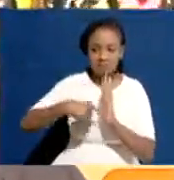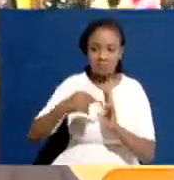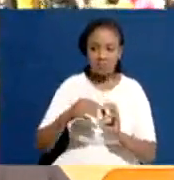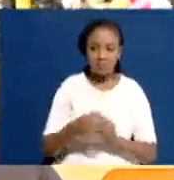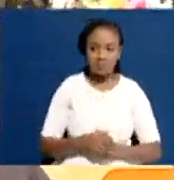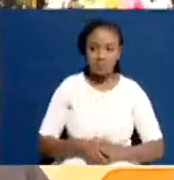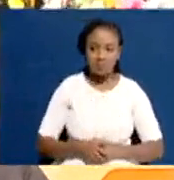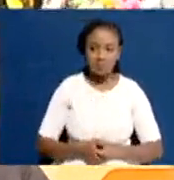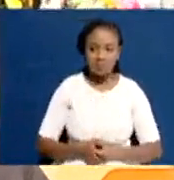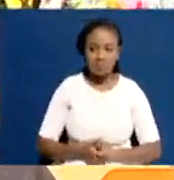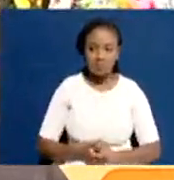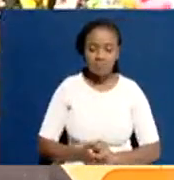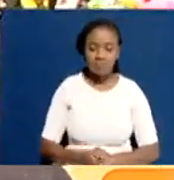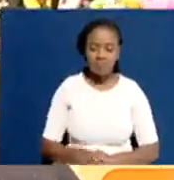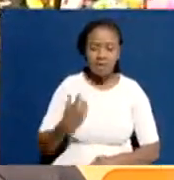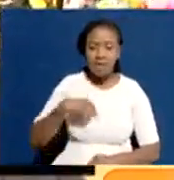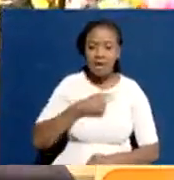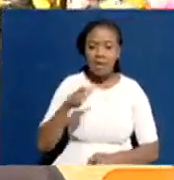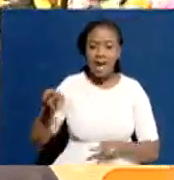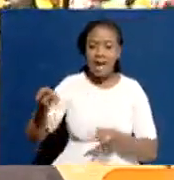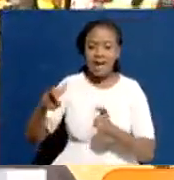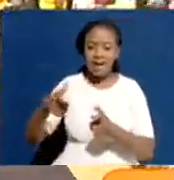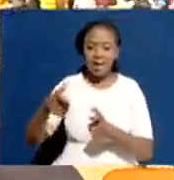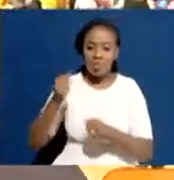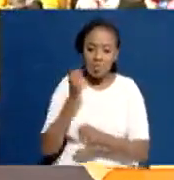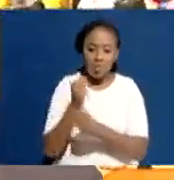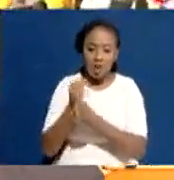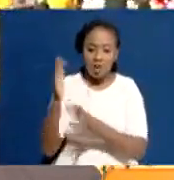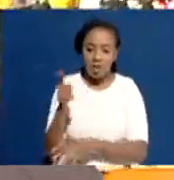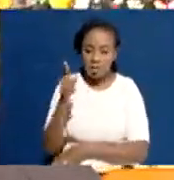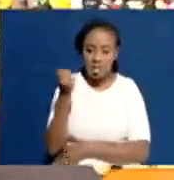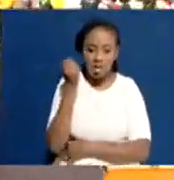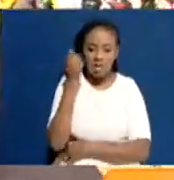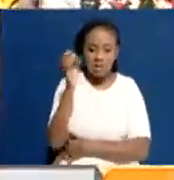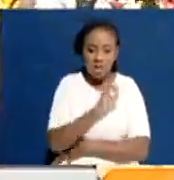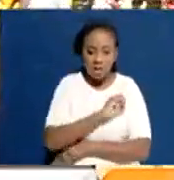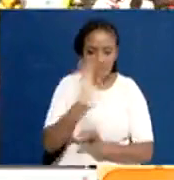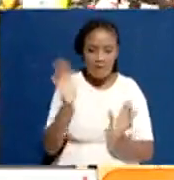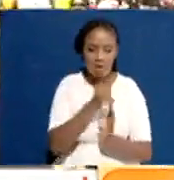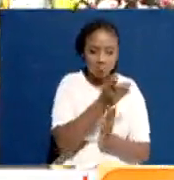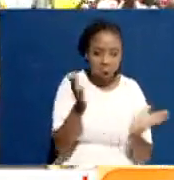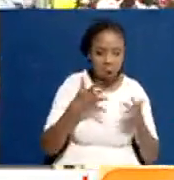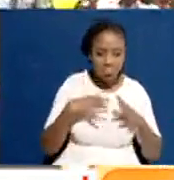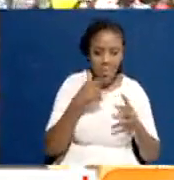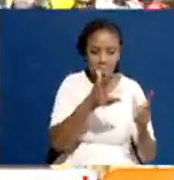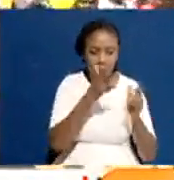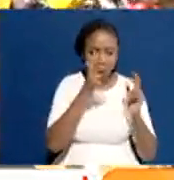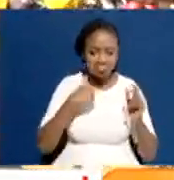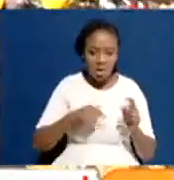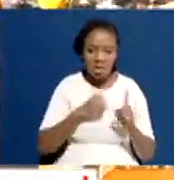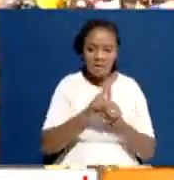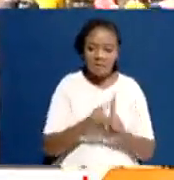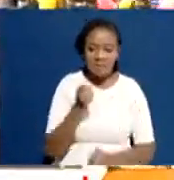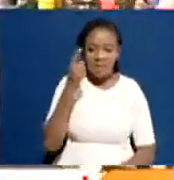for quality. Presenters ambao wanaelewa listeners wao, wanaelewa Ramogi FM,